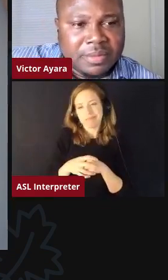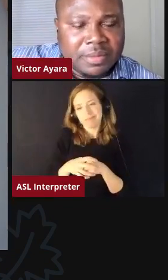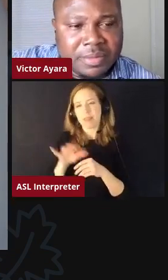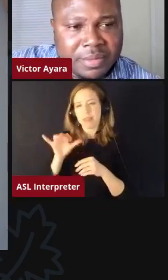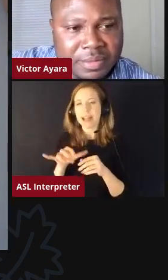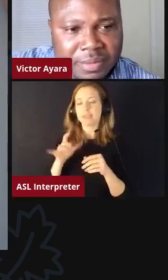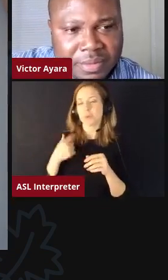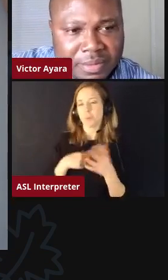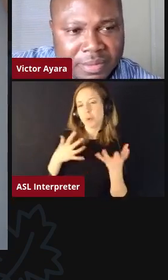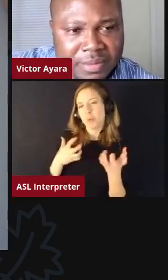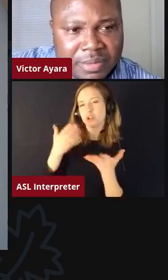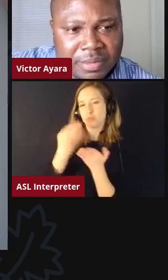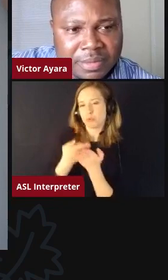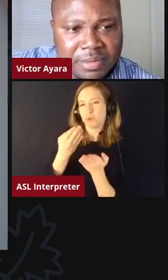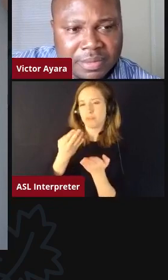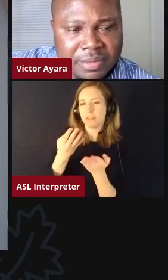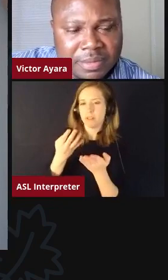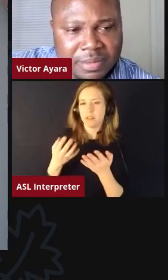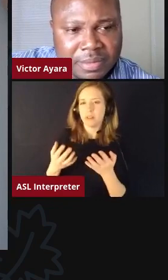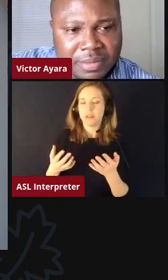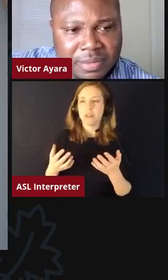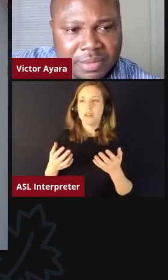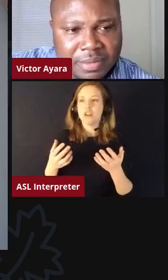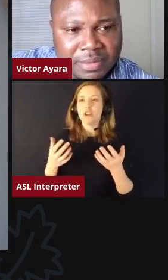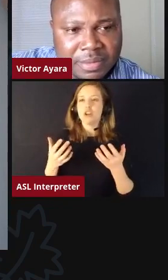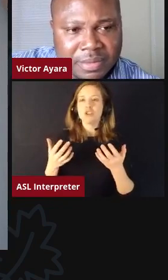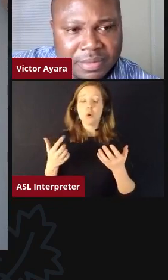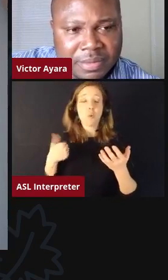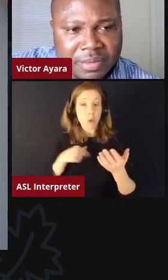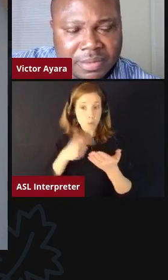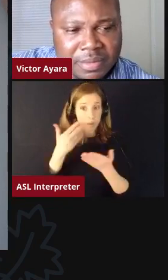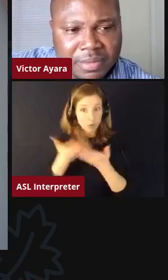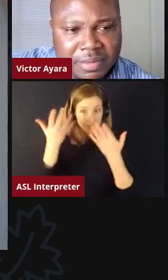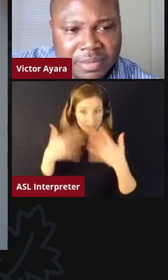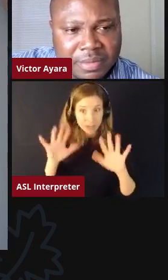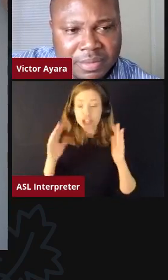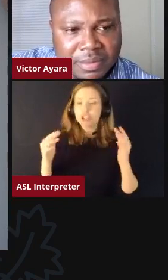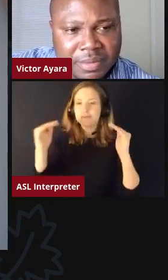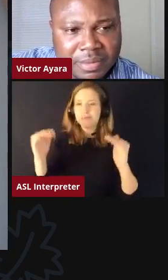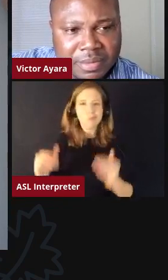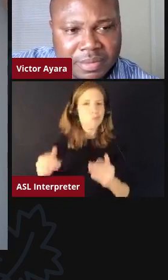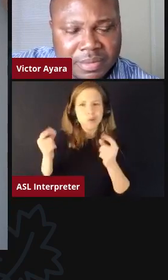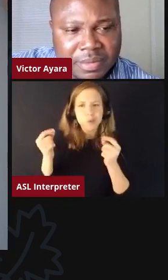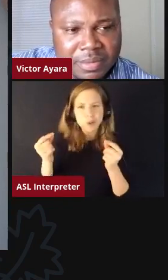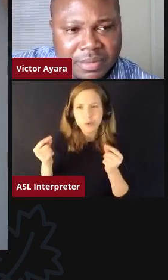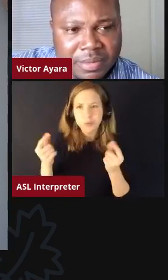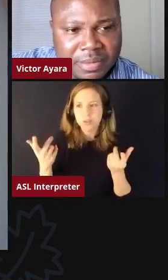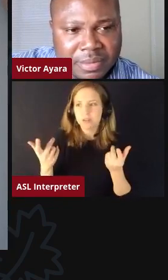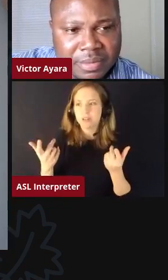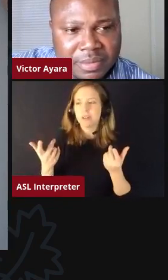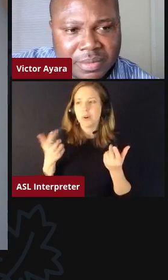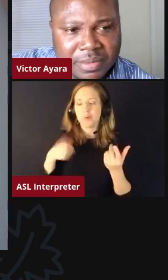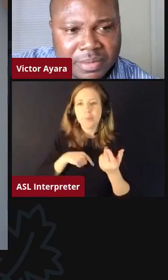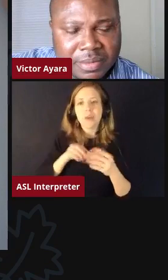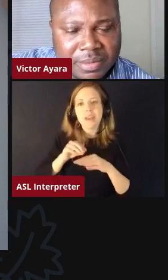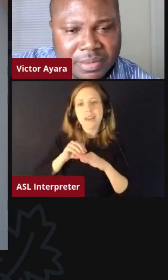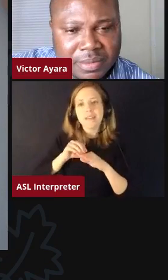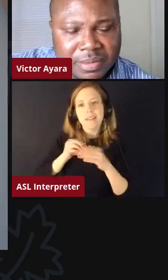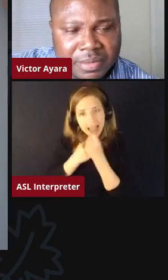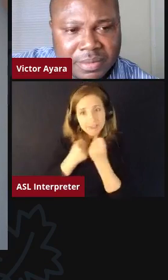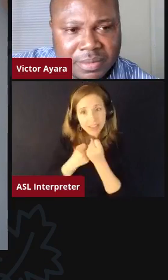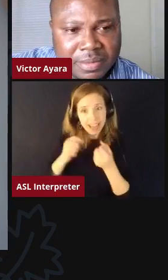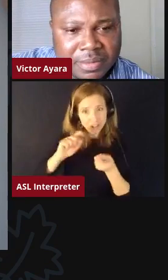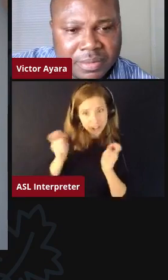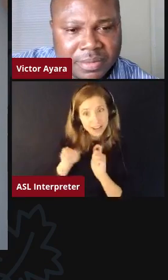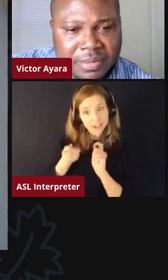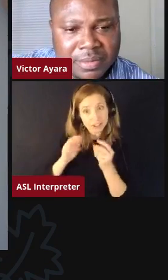in the community to advocate for something different, or is the change go to the policymakers? So I think you can do both. But what we're really trying